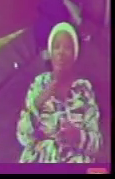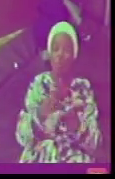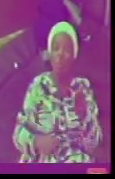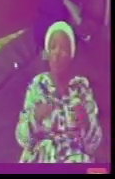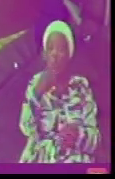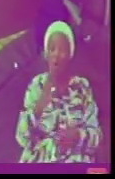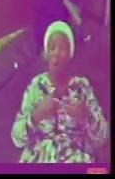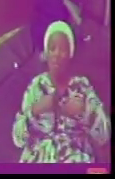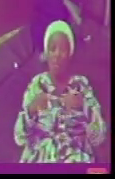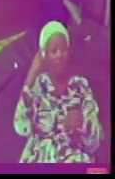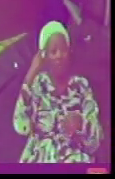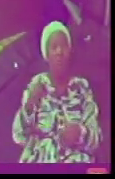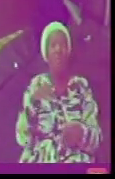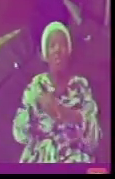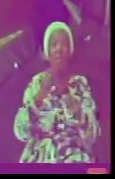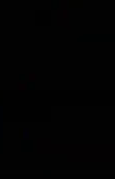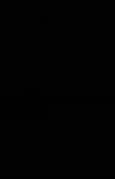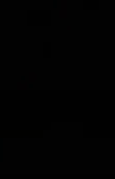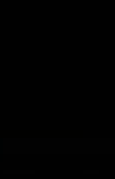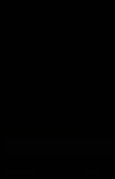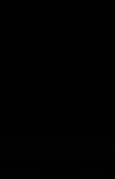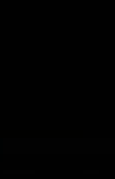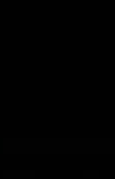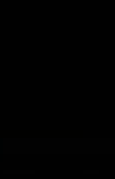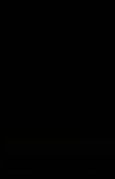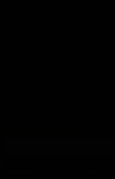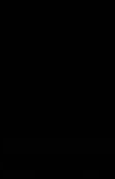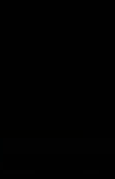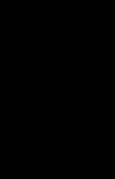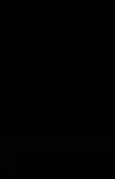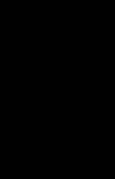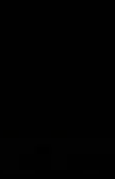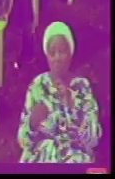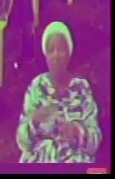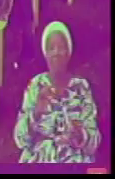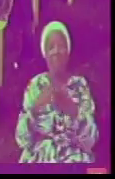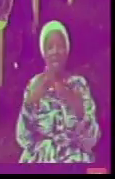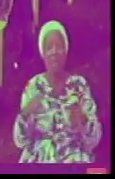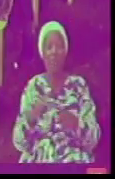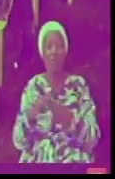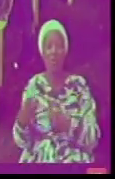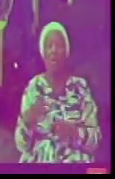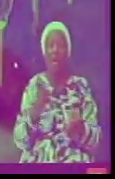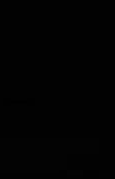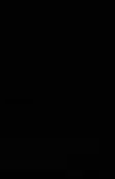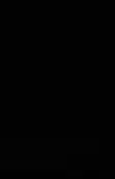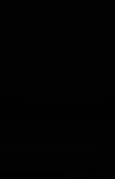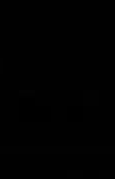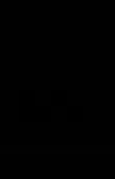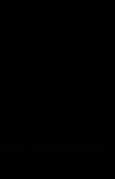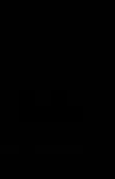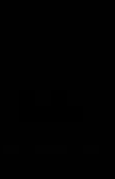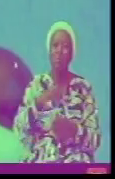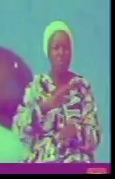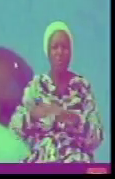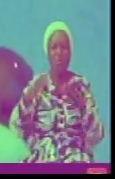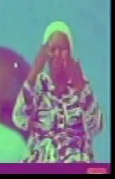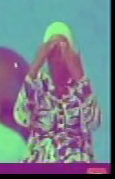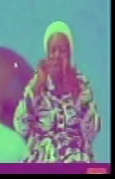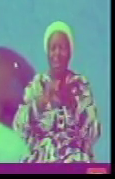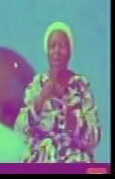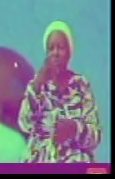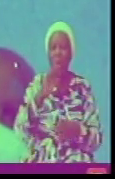did for me last week. I'm only thinking of he had fed them all through that